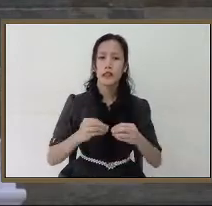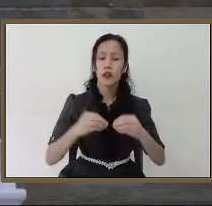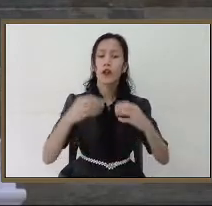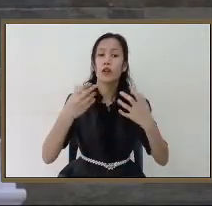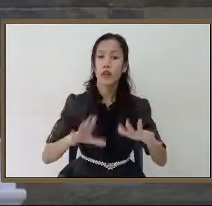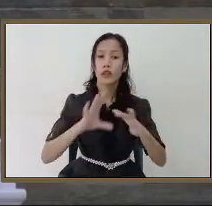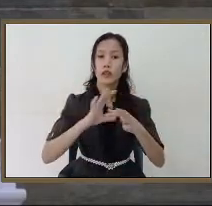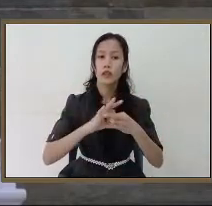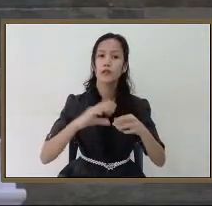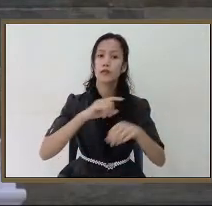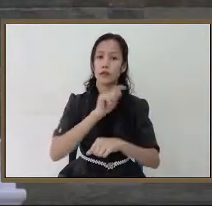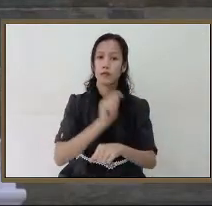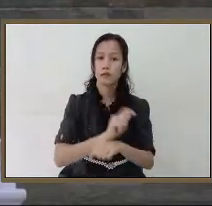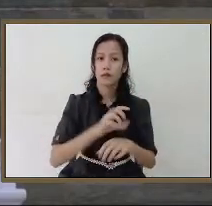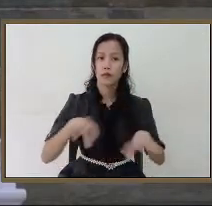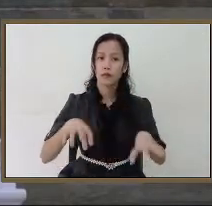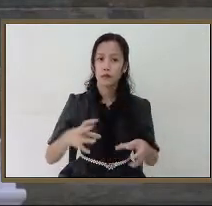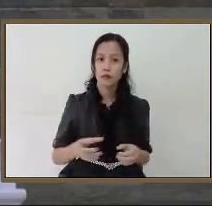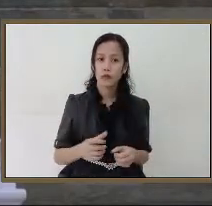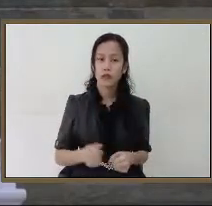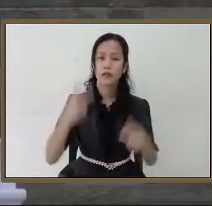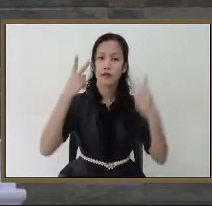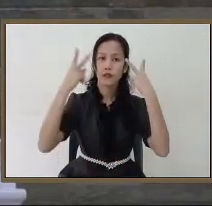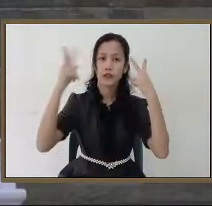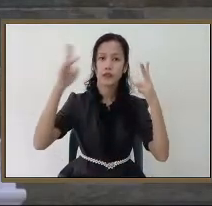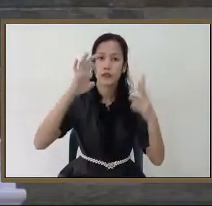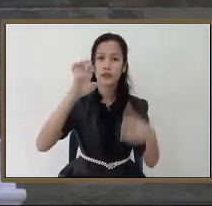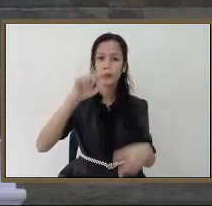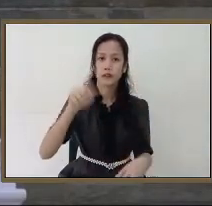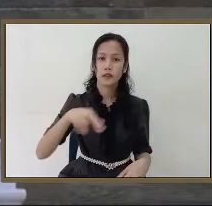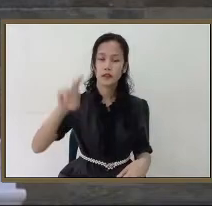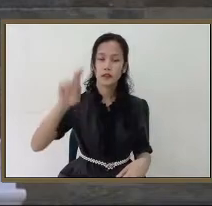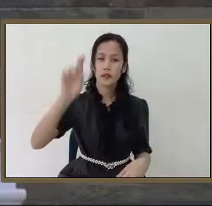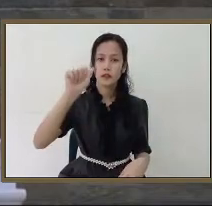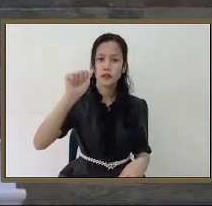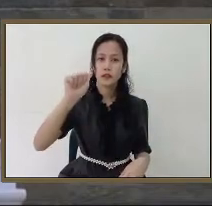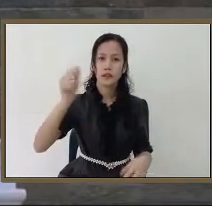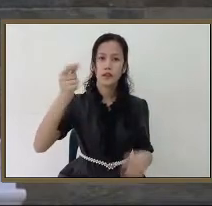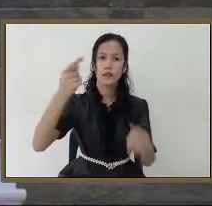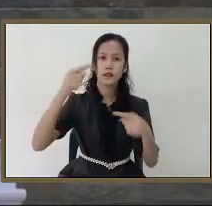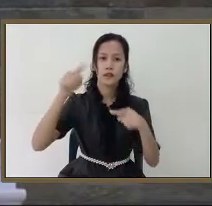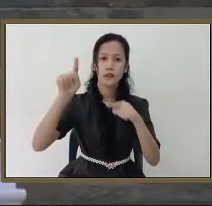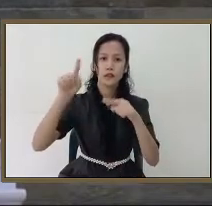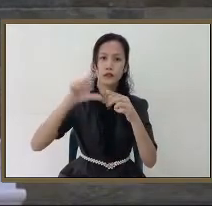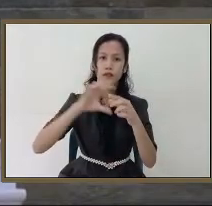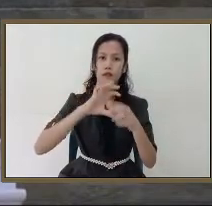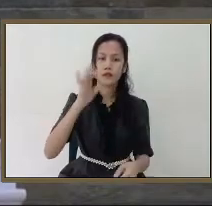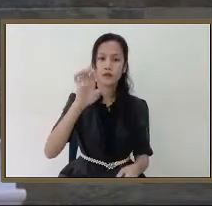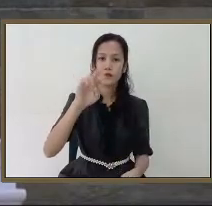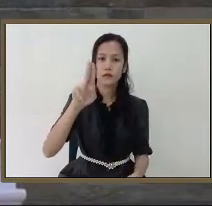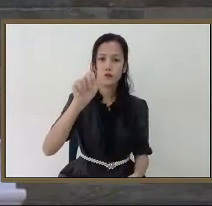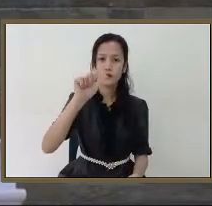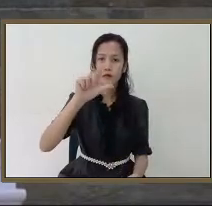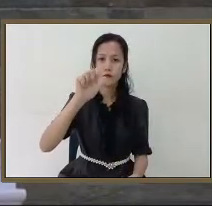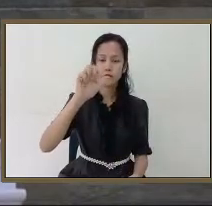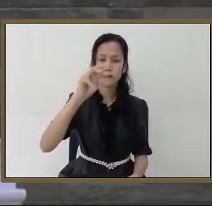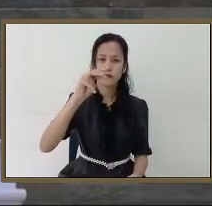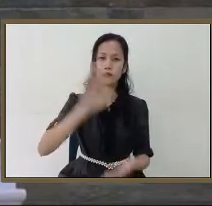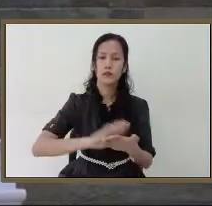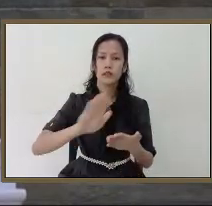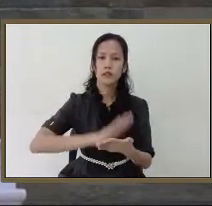Israel's visit to Jerusalem, and the sins of the people was confessed, and then the cleansing